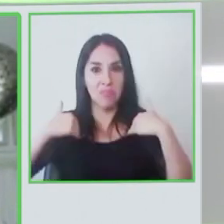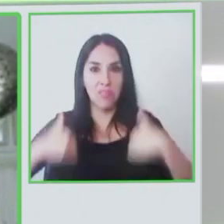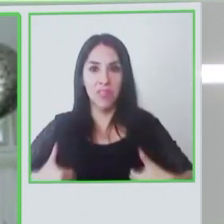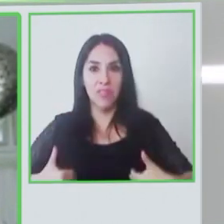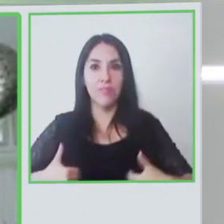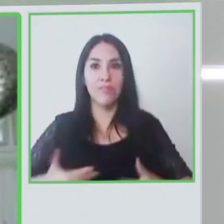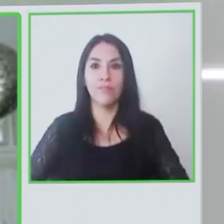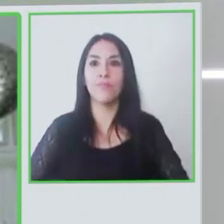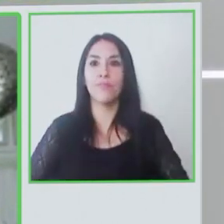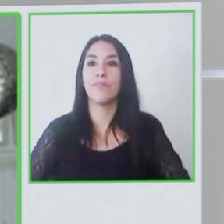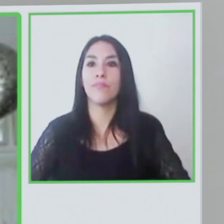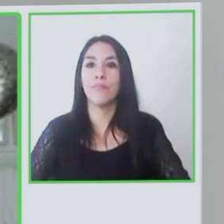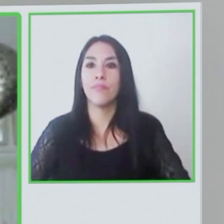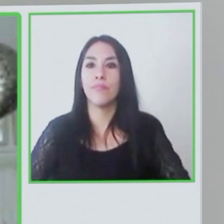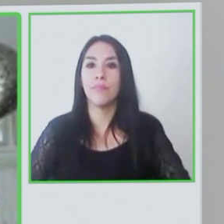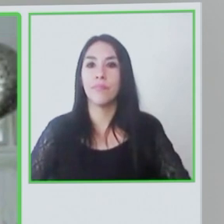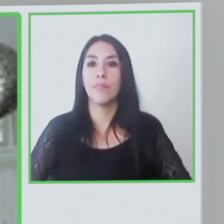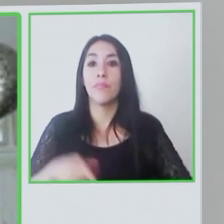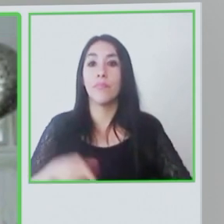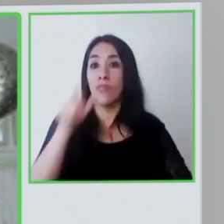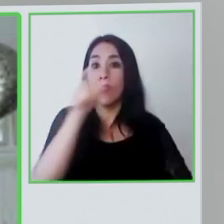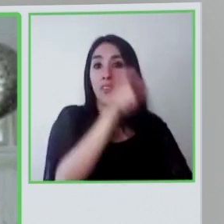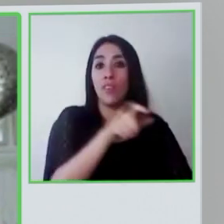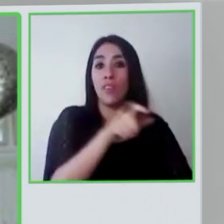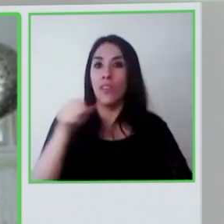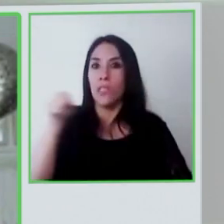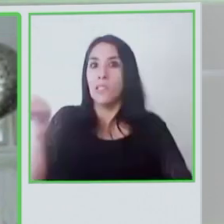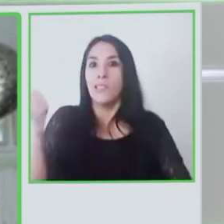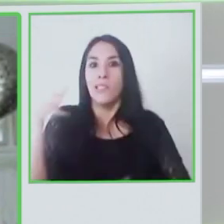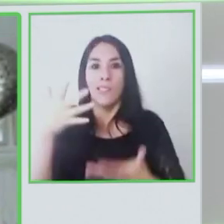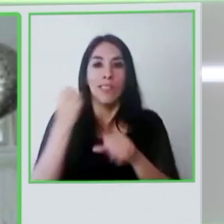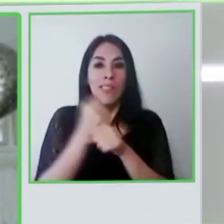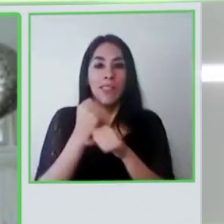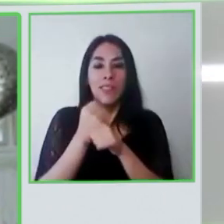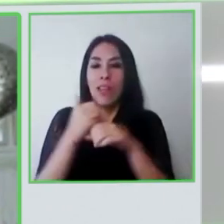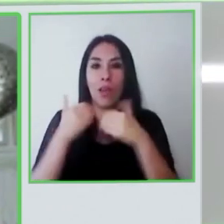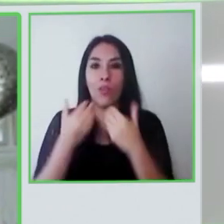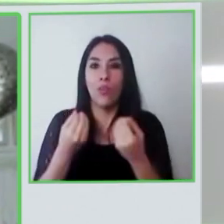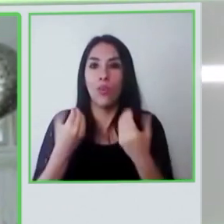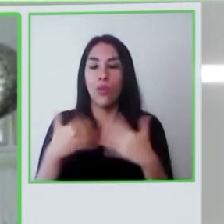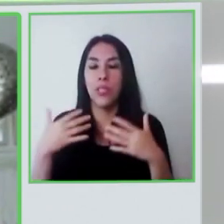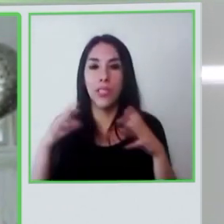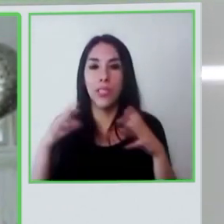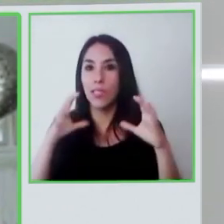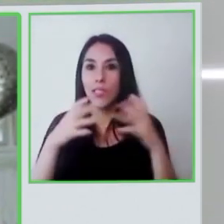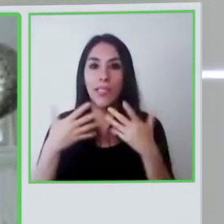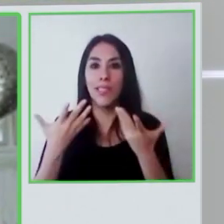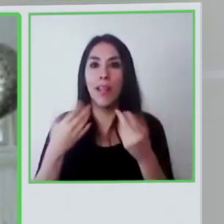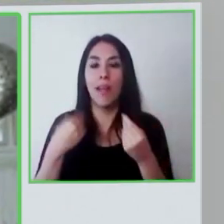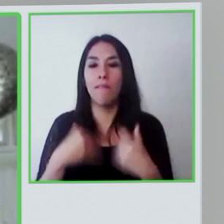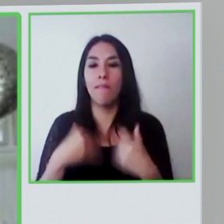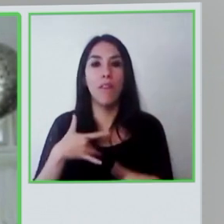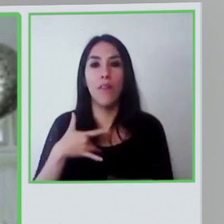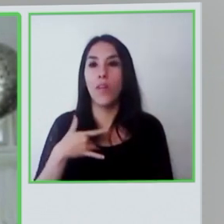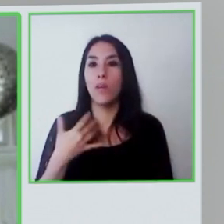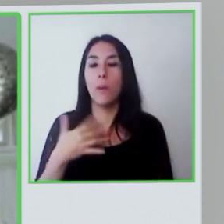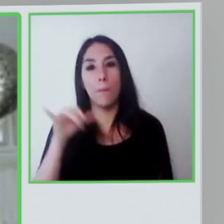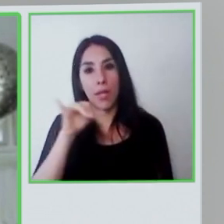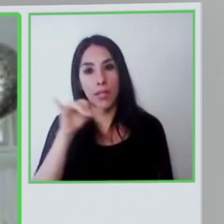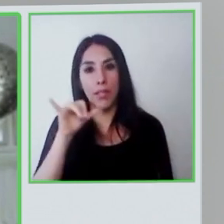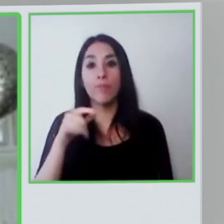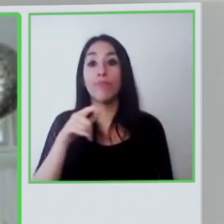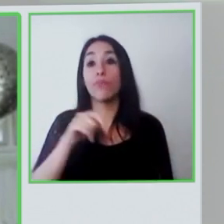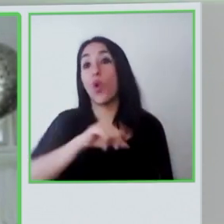talking here on how employees can do this adjustment. And some of the